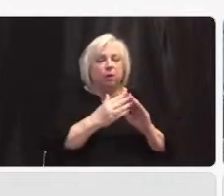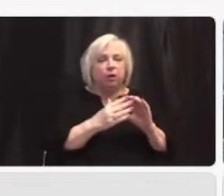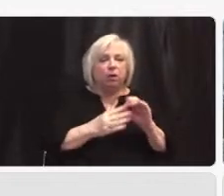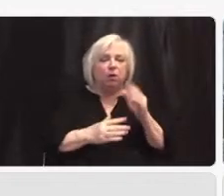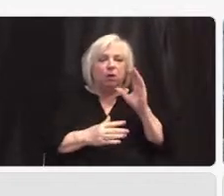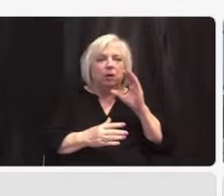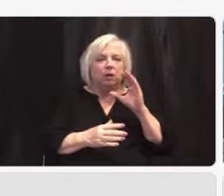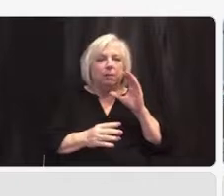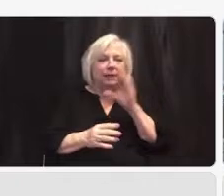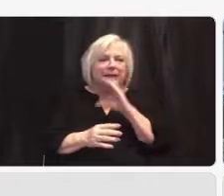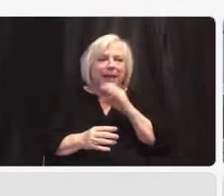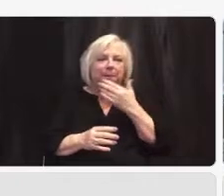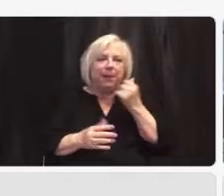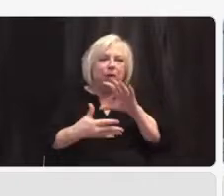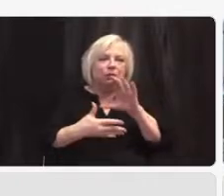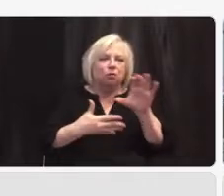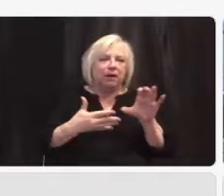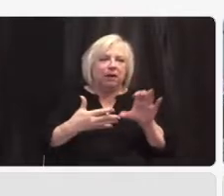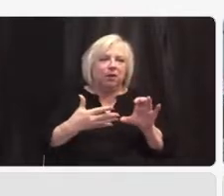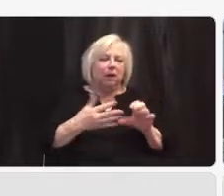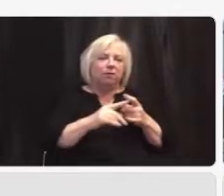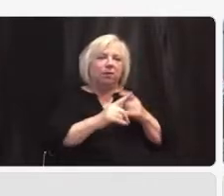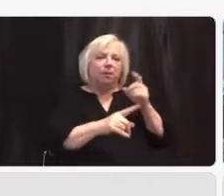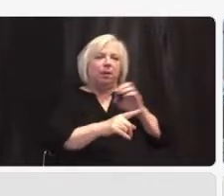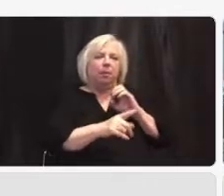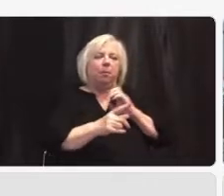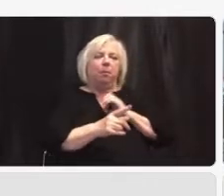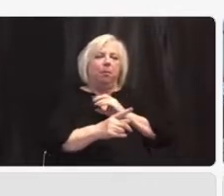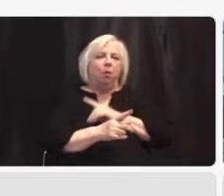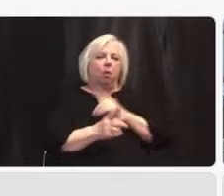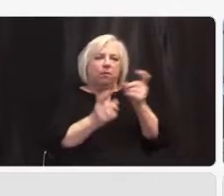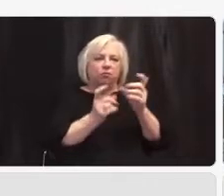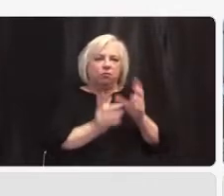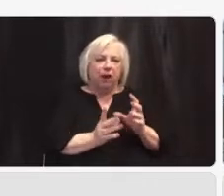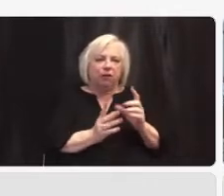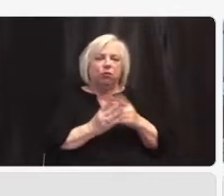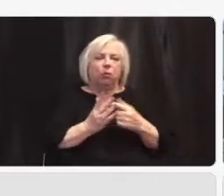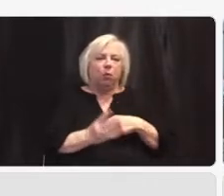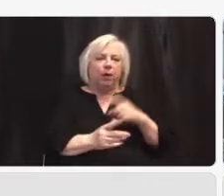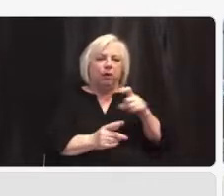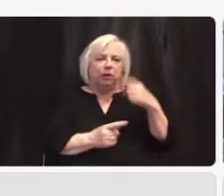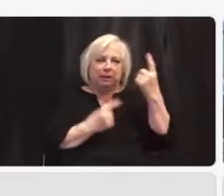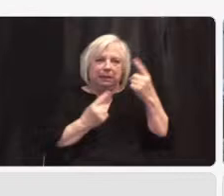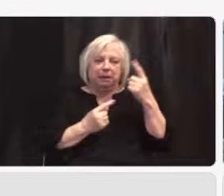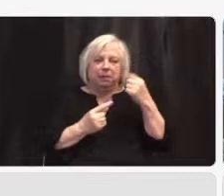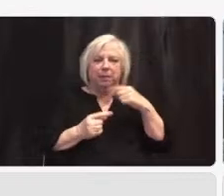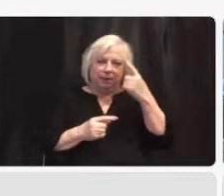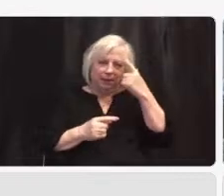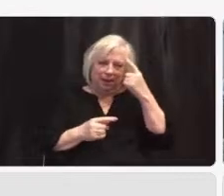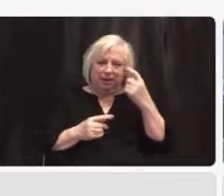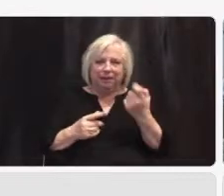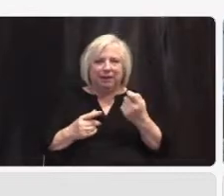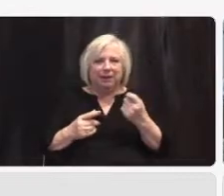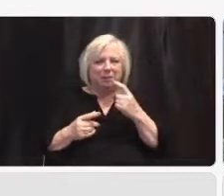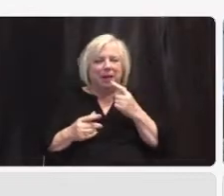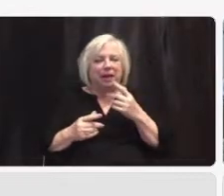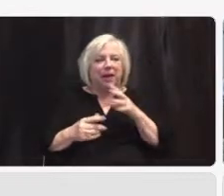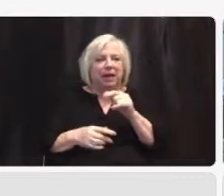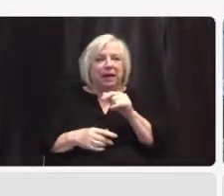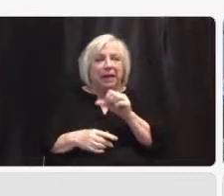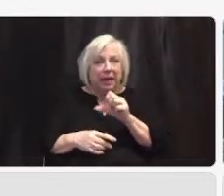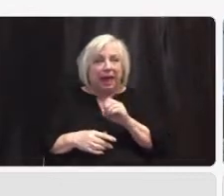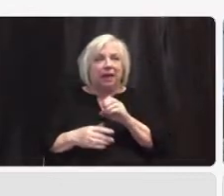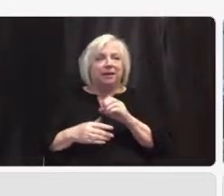better criteria from the board of directors for what we should consider, because I do think it's a little bit of like case by case, wanting to